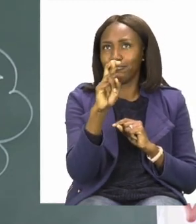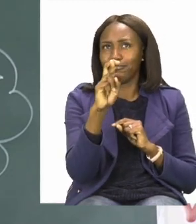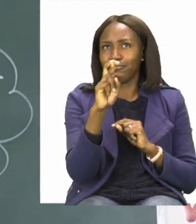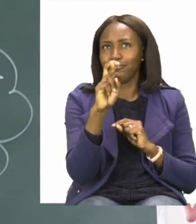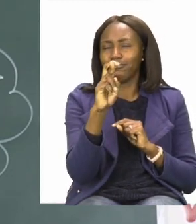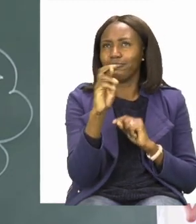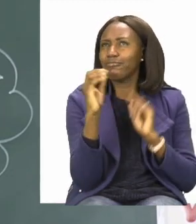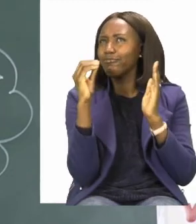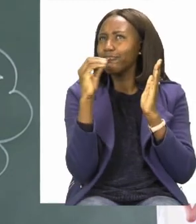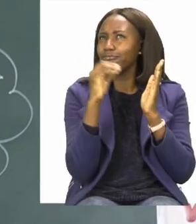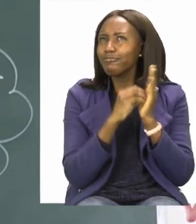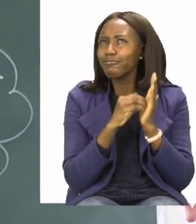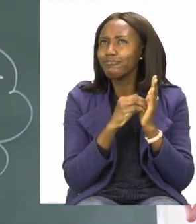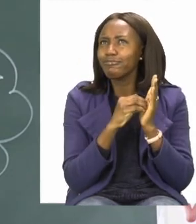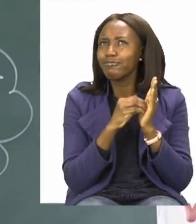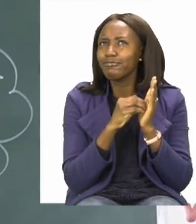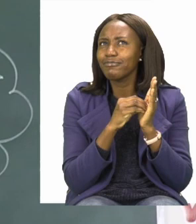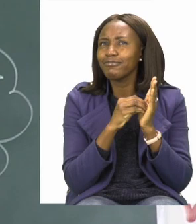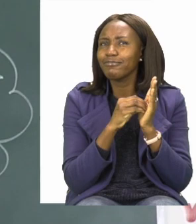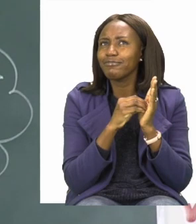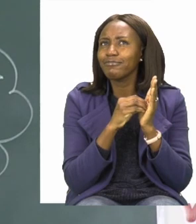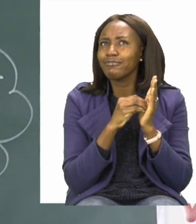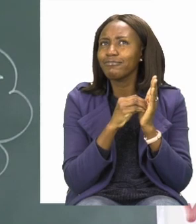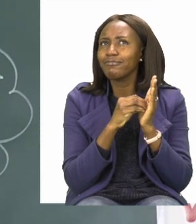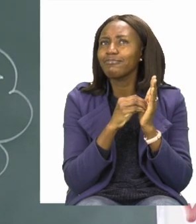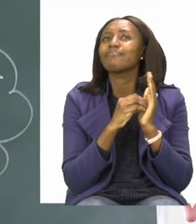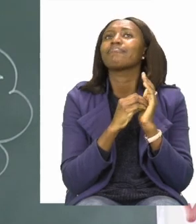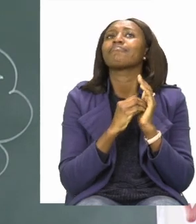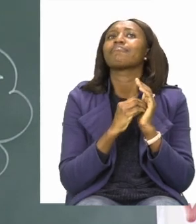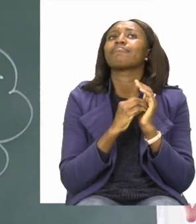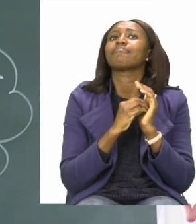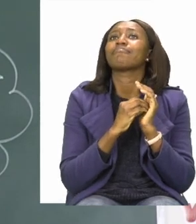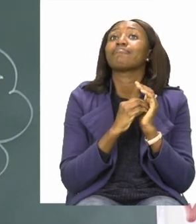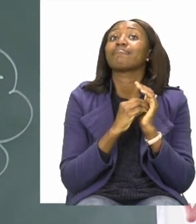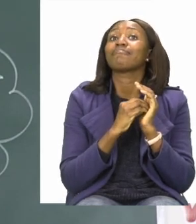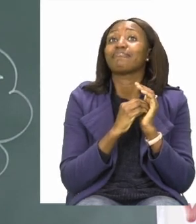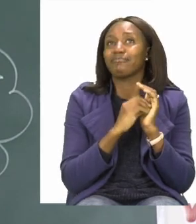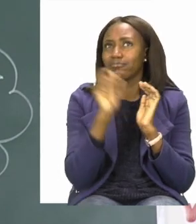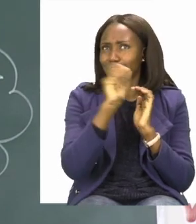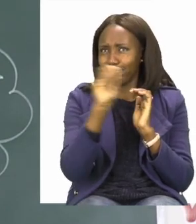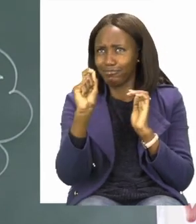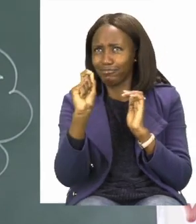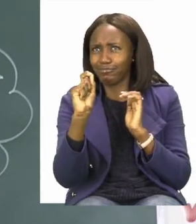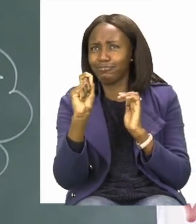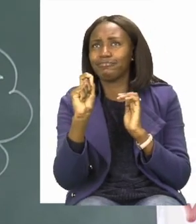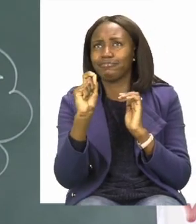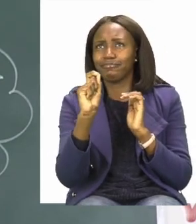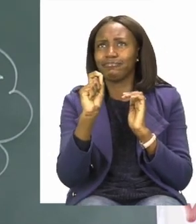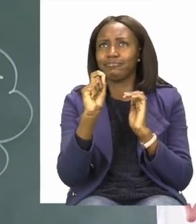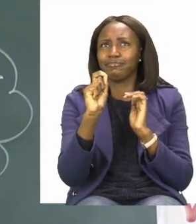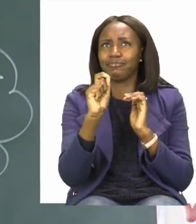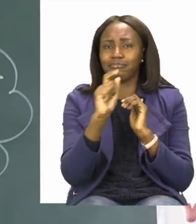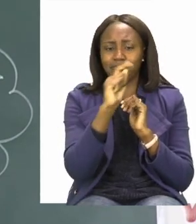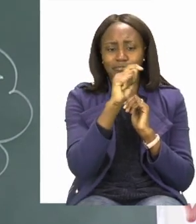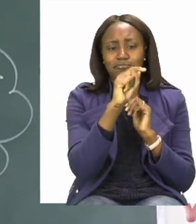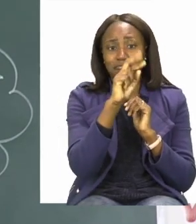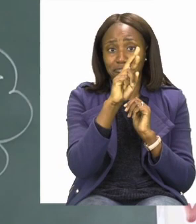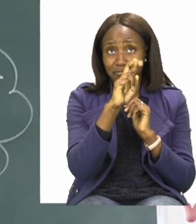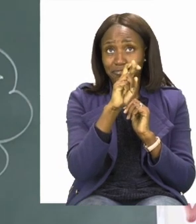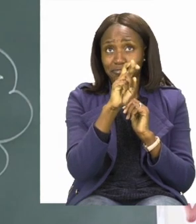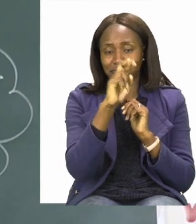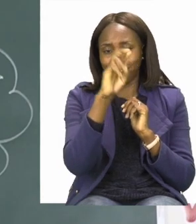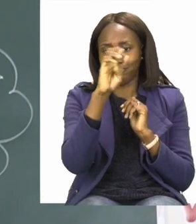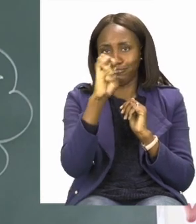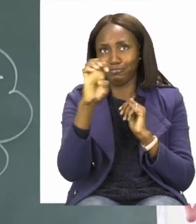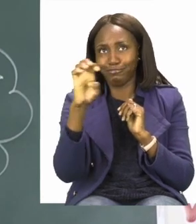tr. This time we have t and r, and when they are coming together, they make tr.